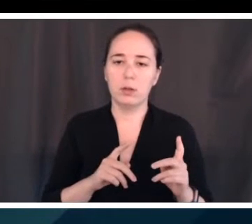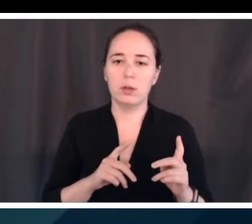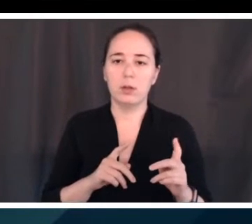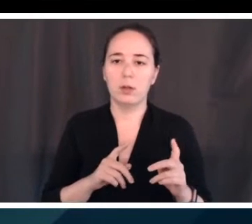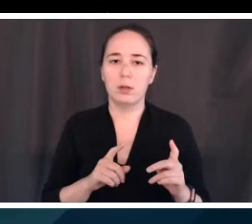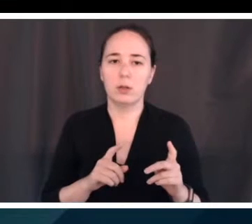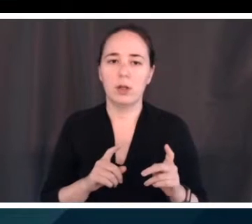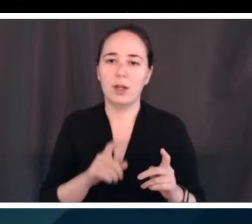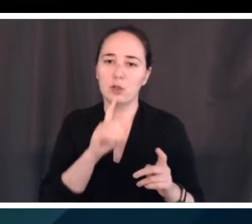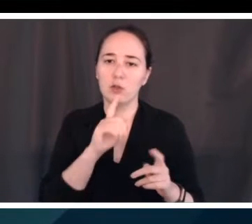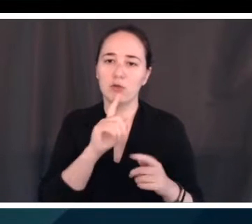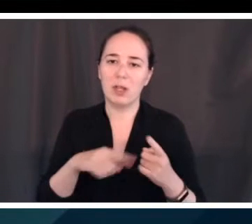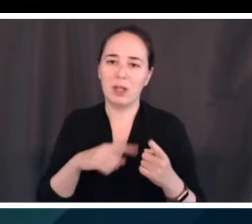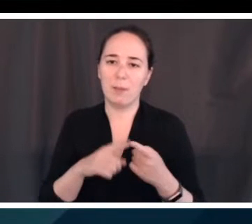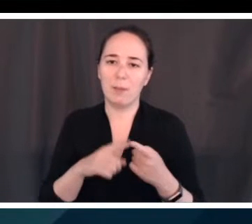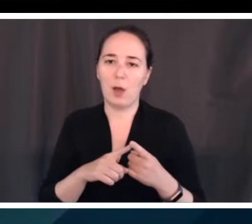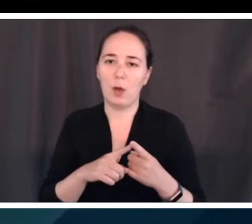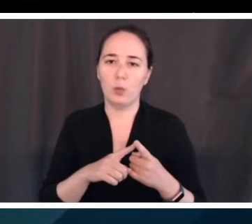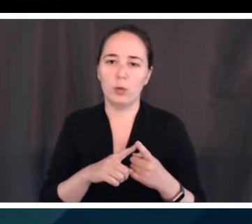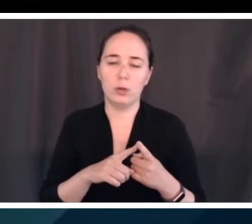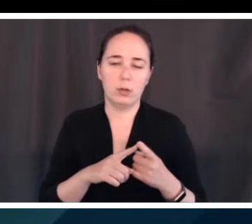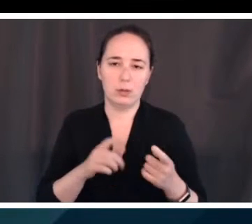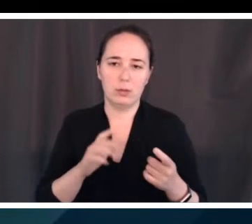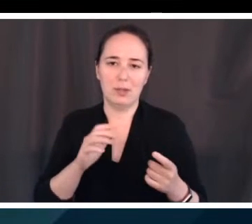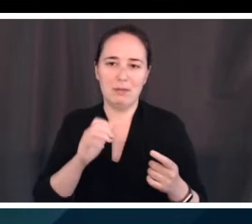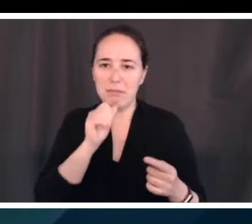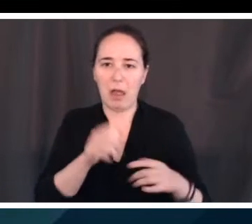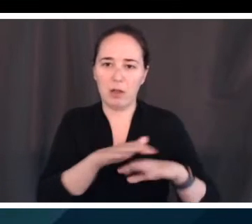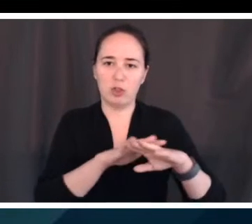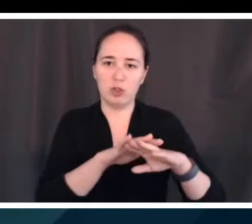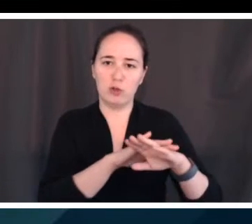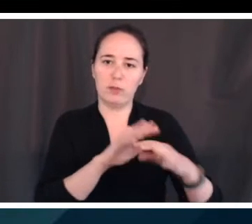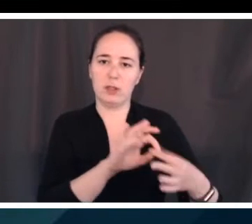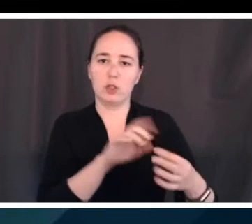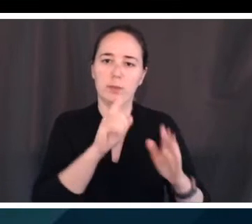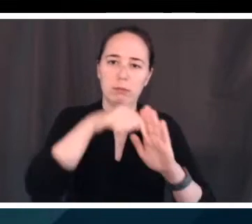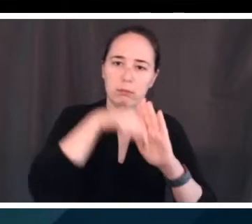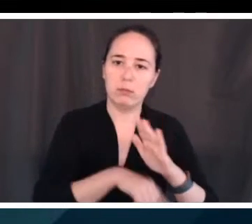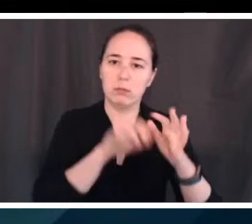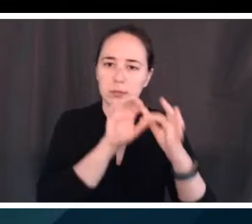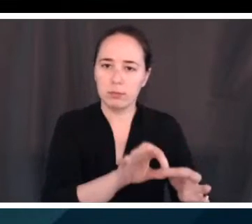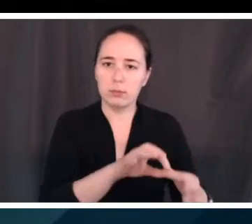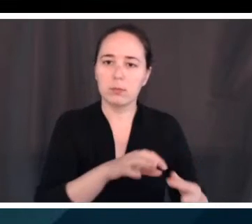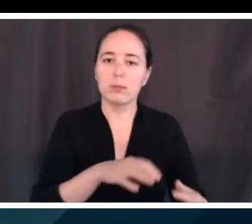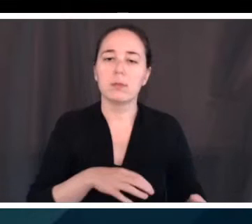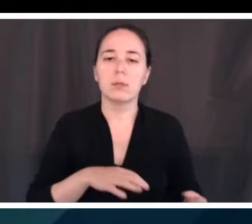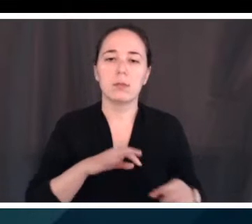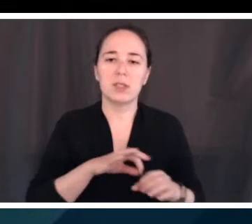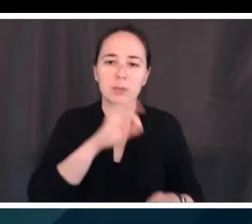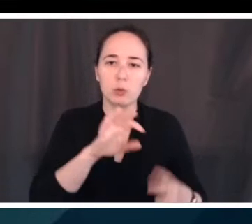humanity, regardless of whatever differences we might have. And I think that's something that you're certainly communicating